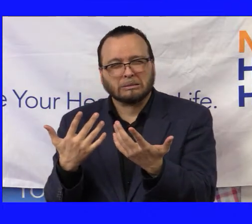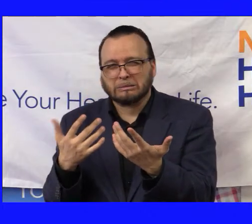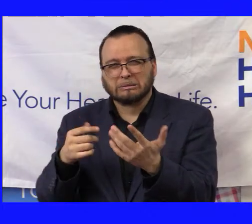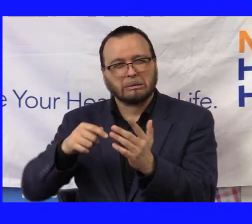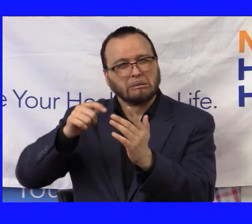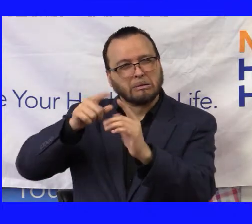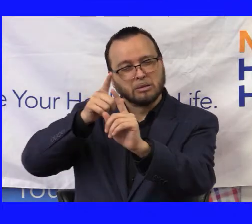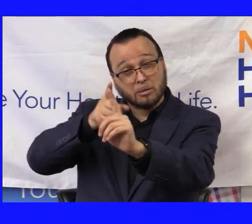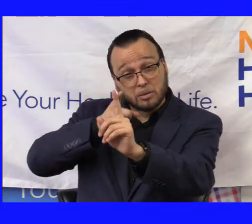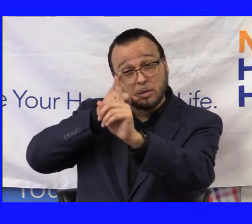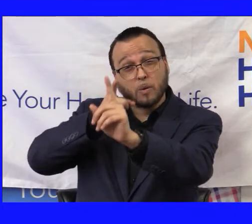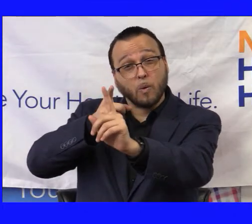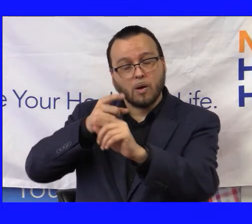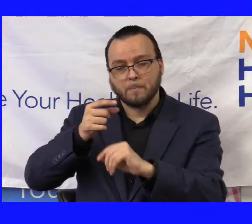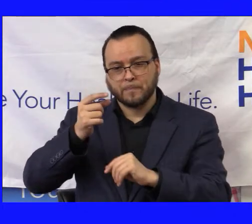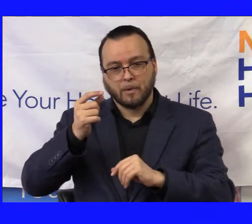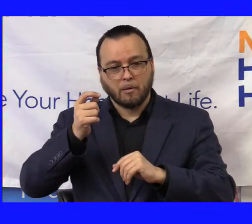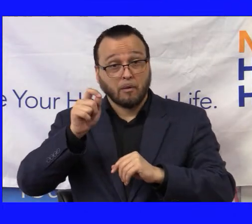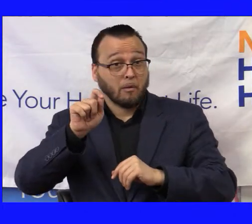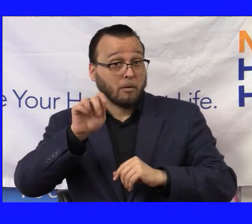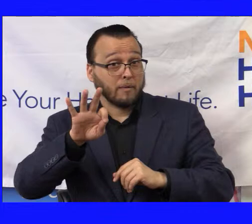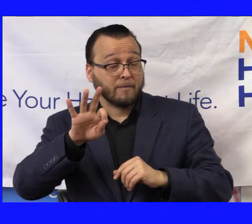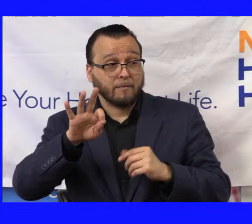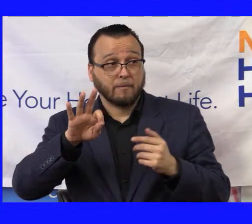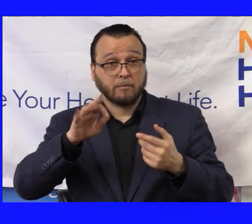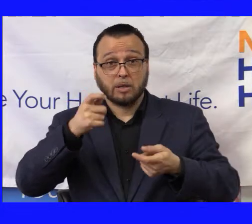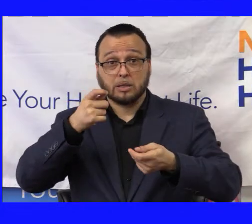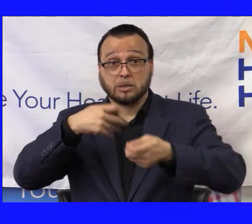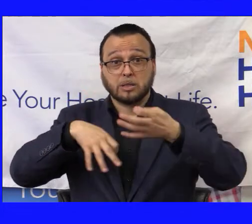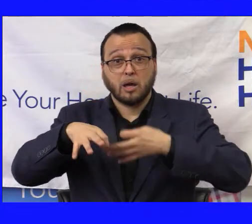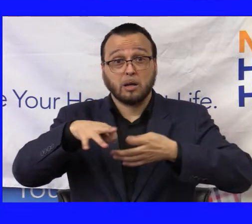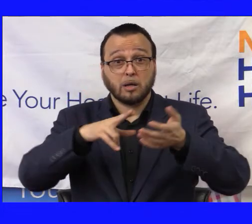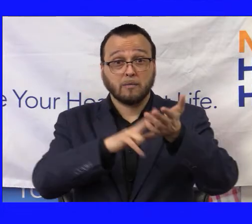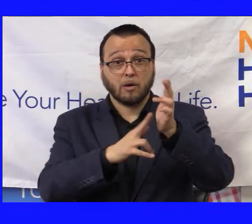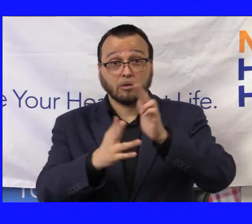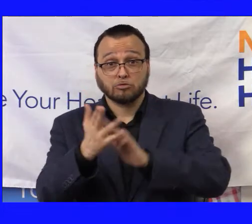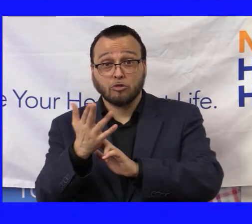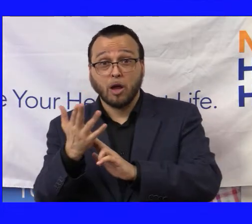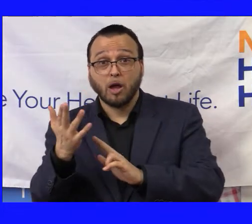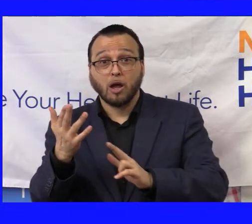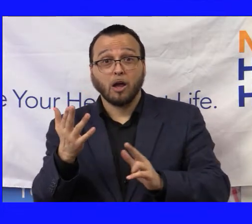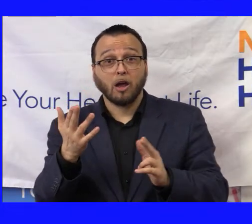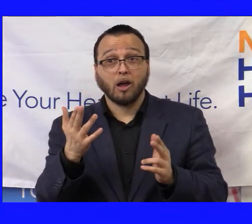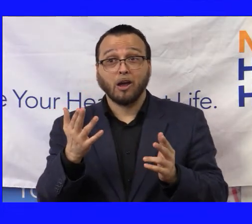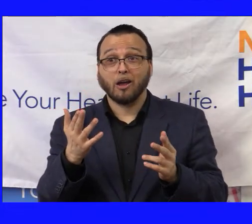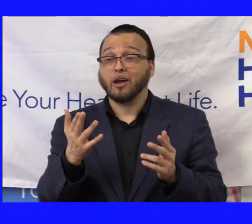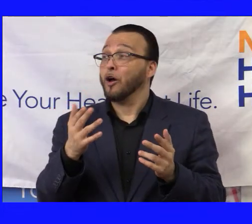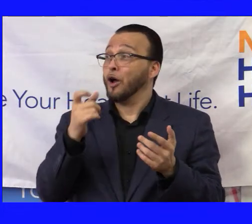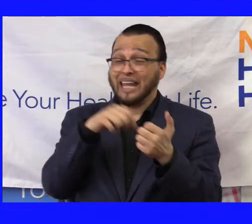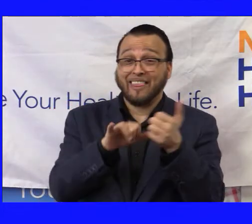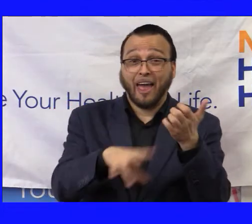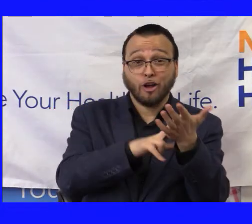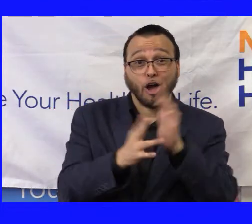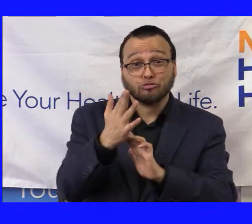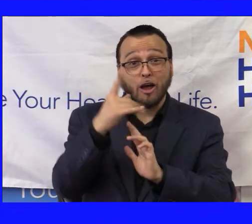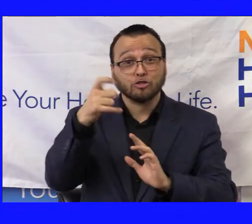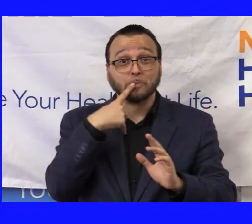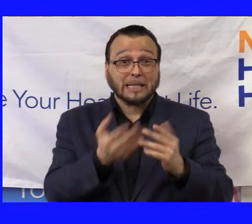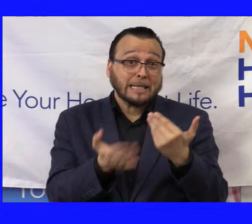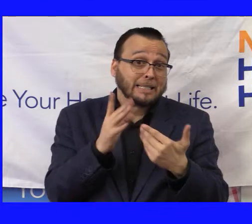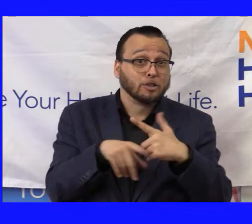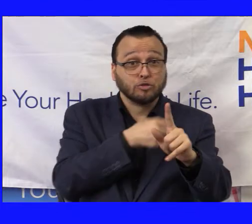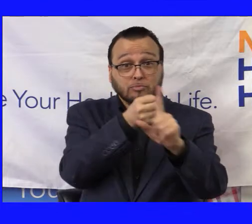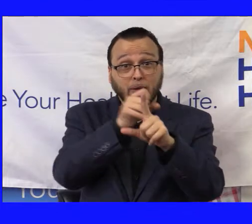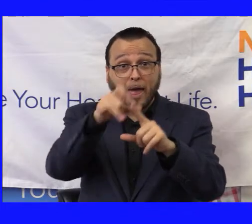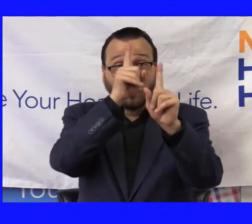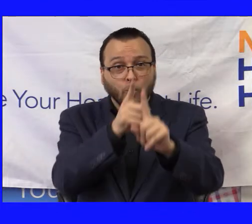goal that if there is a set of contracts that should be easy to meet this goal, this will be it, because this is